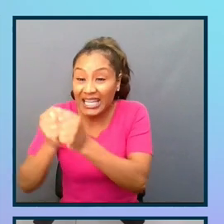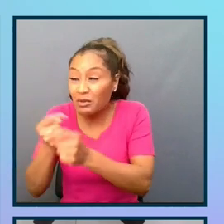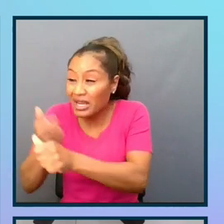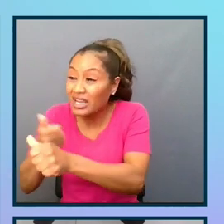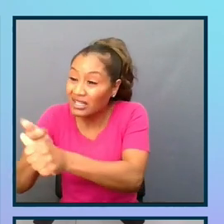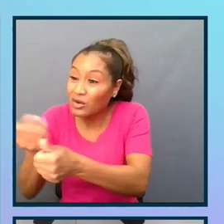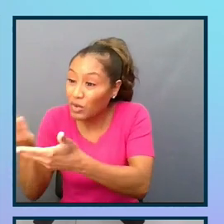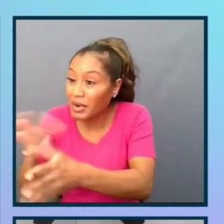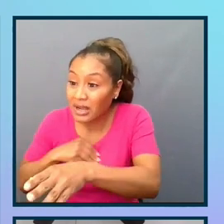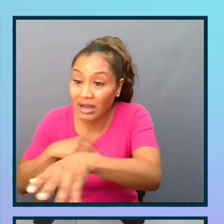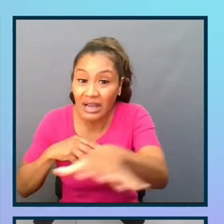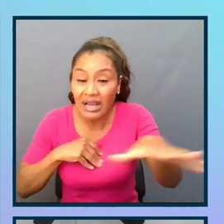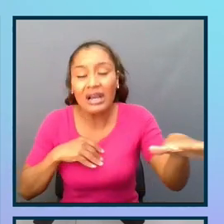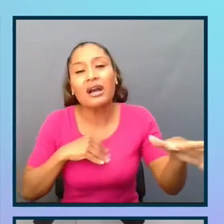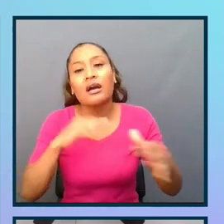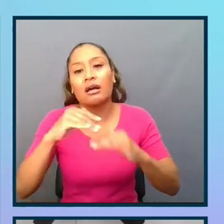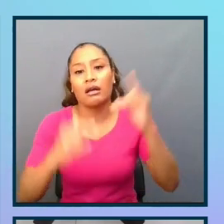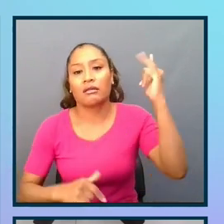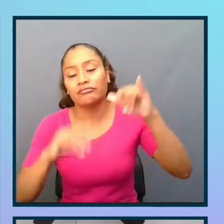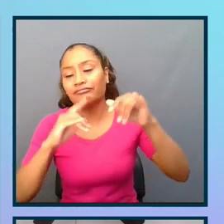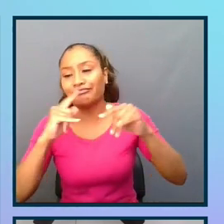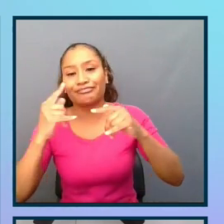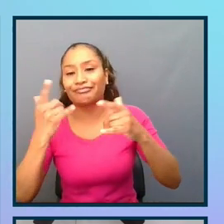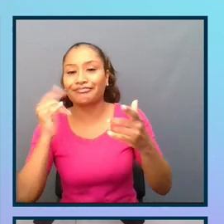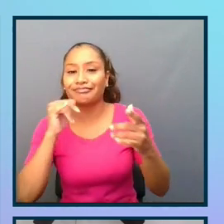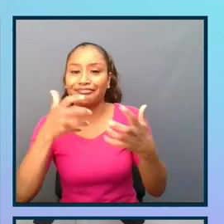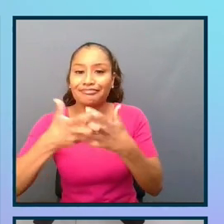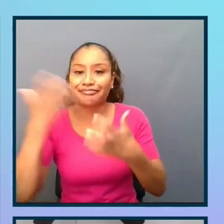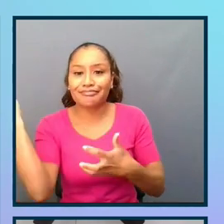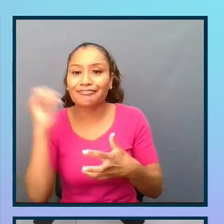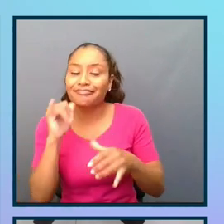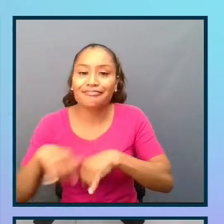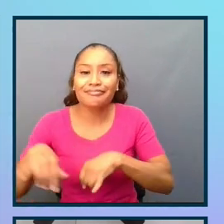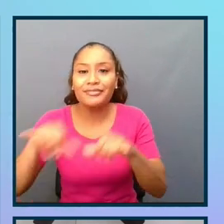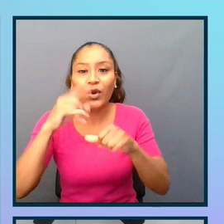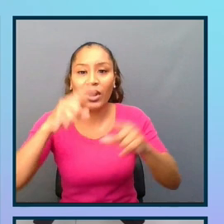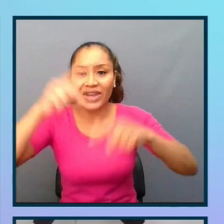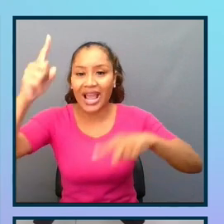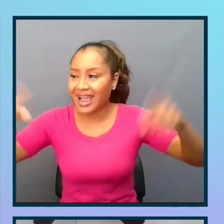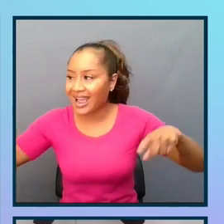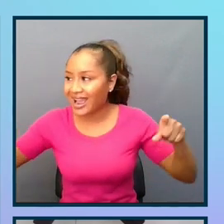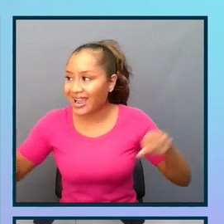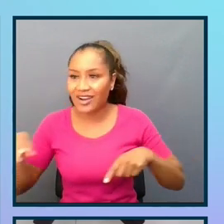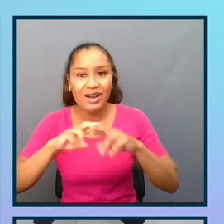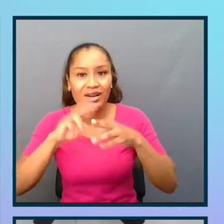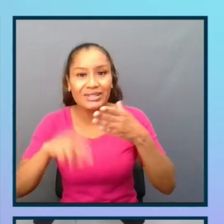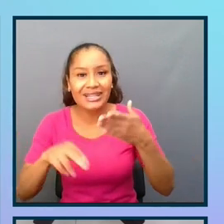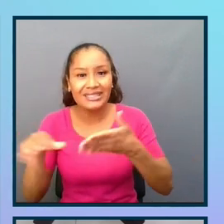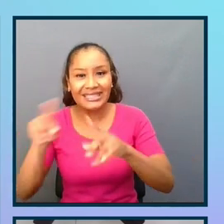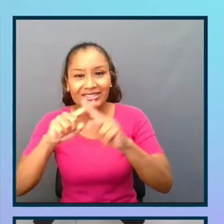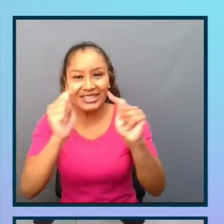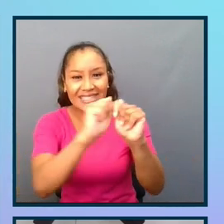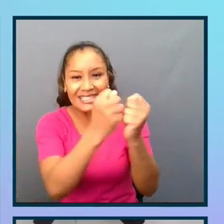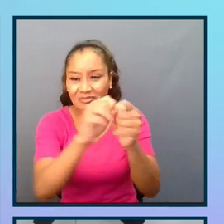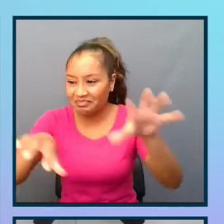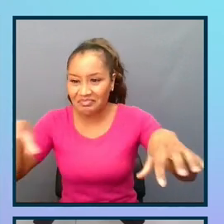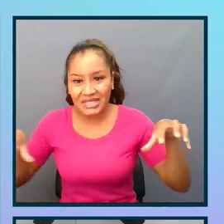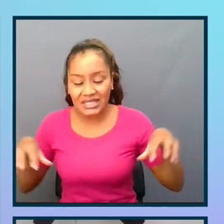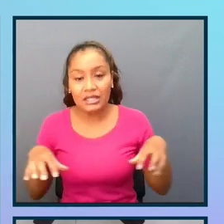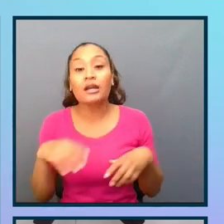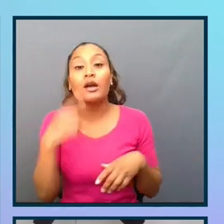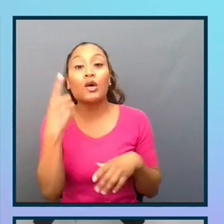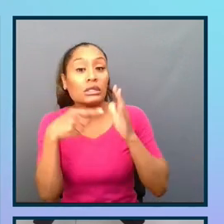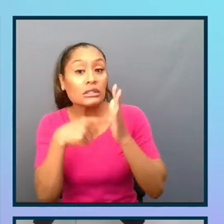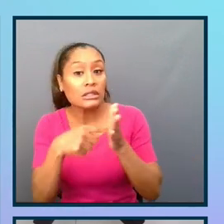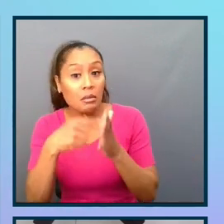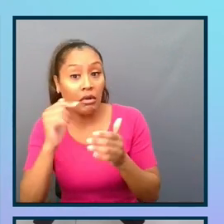consistent identification, as those same discussions have varying outcomes across different teams. One example of how we've